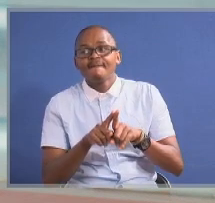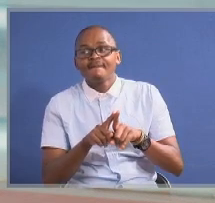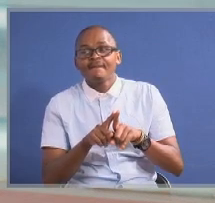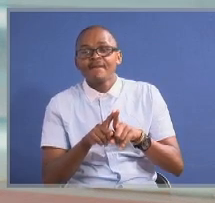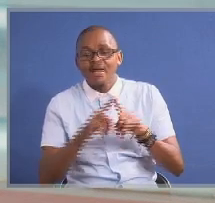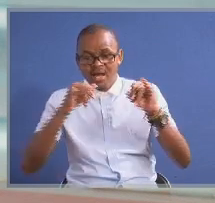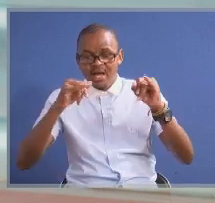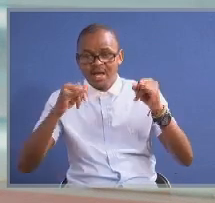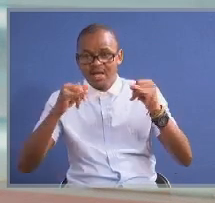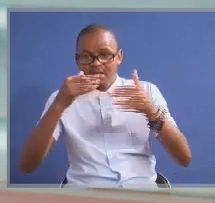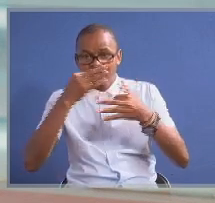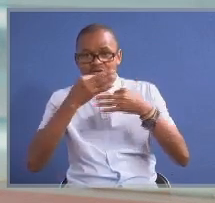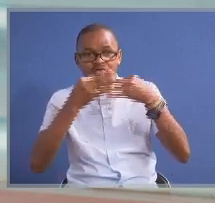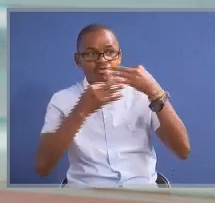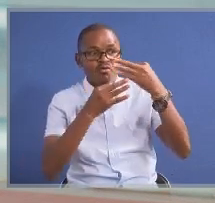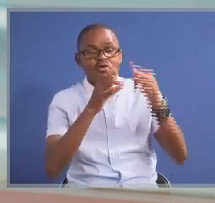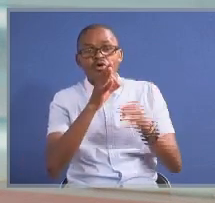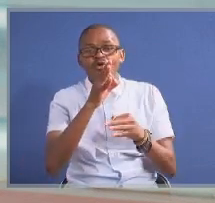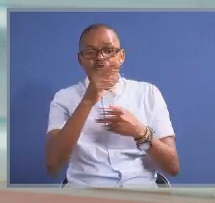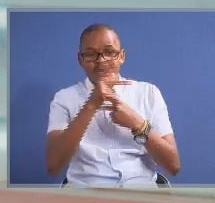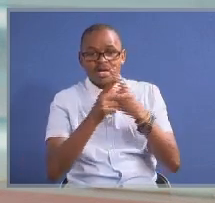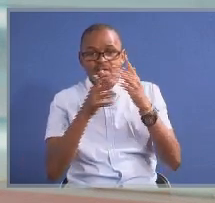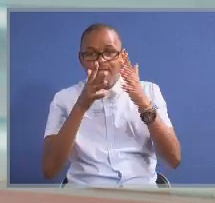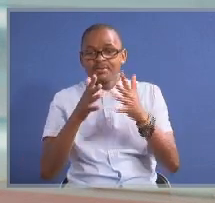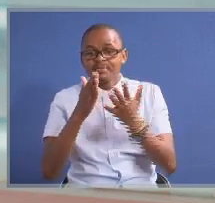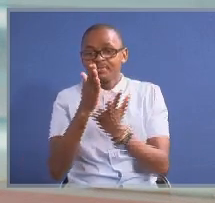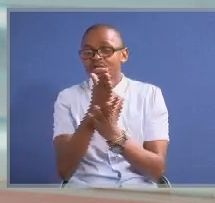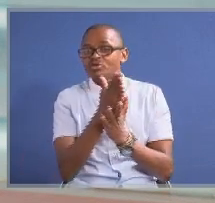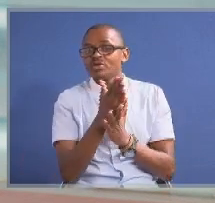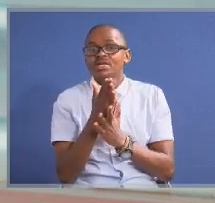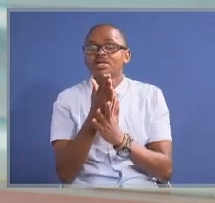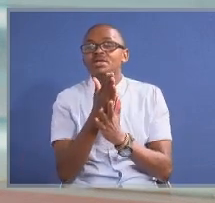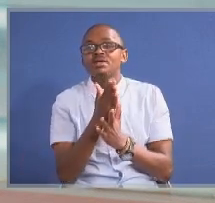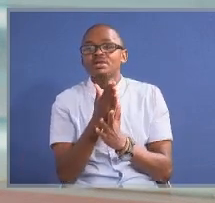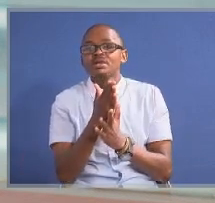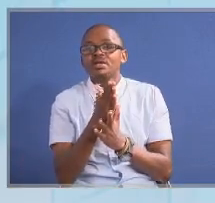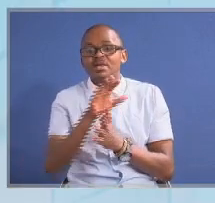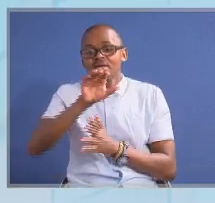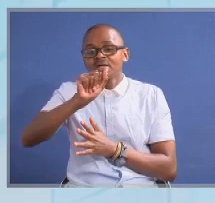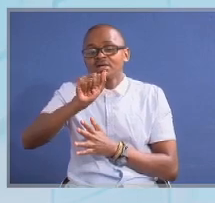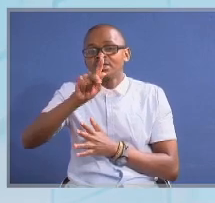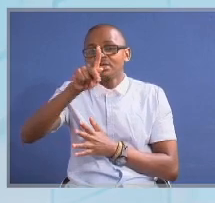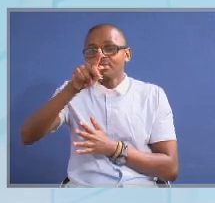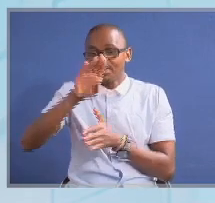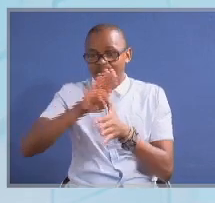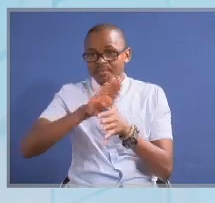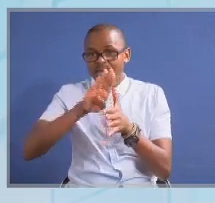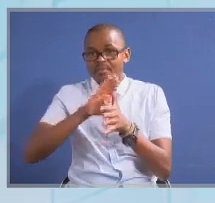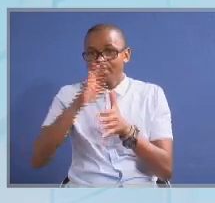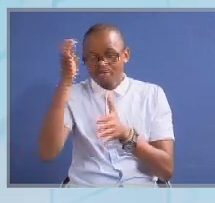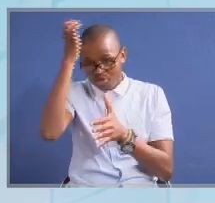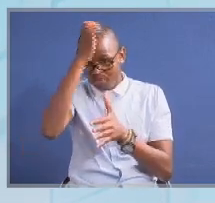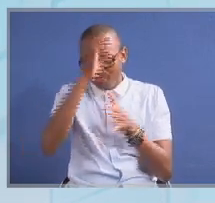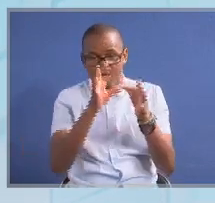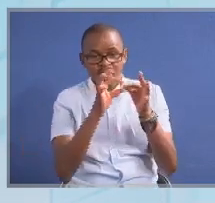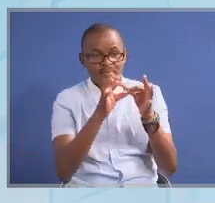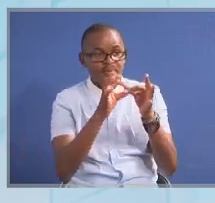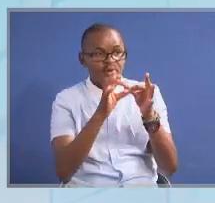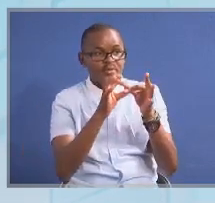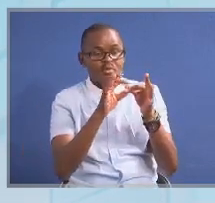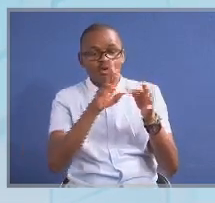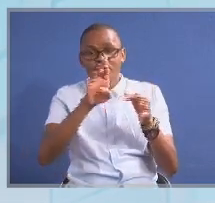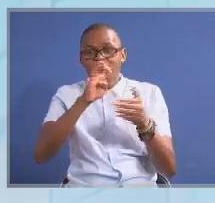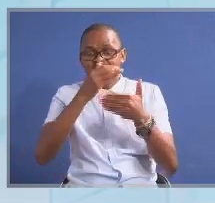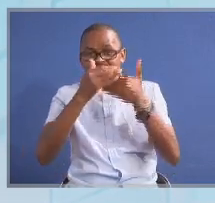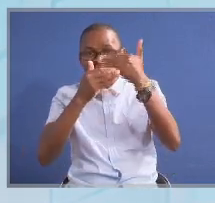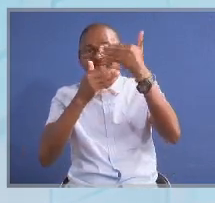a new structure of partnership between ACP member countries with the European Union was